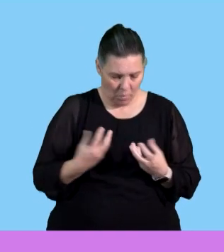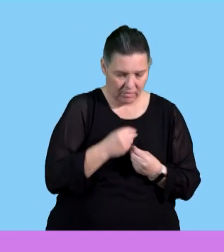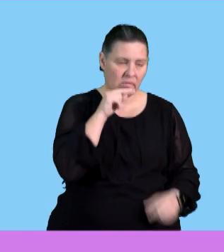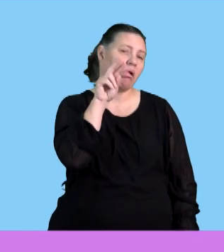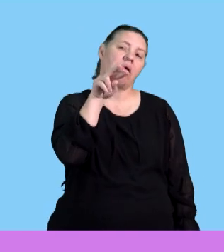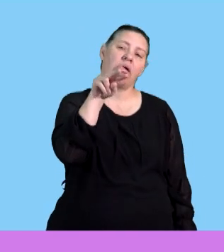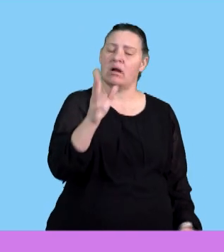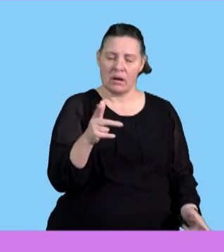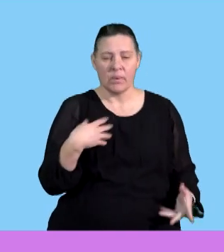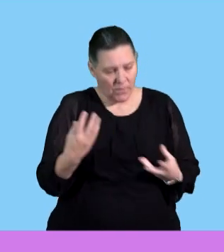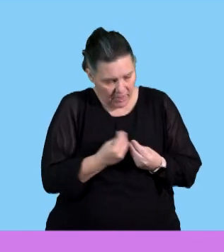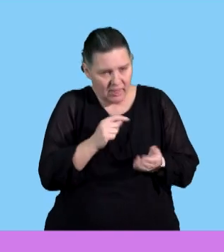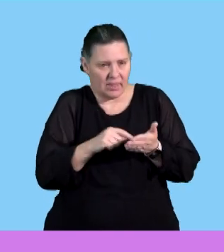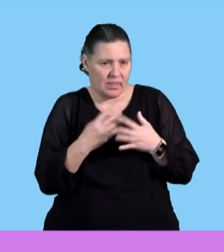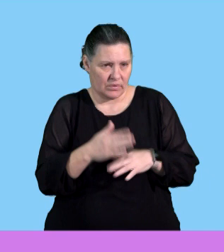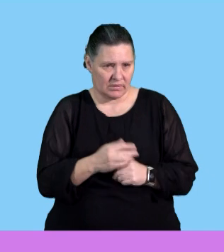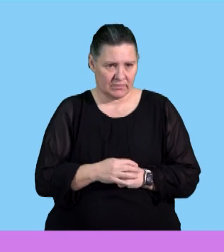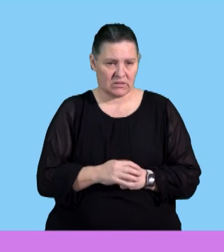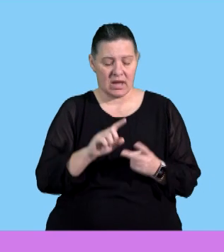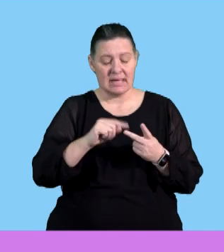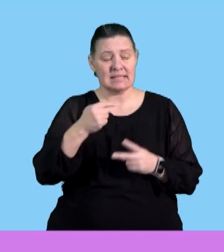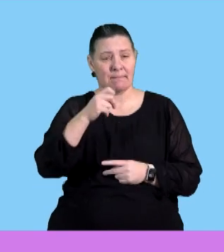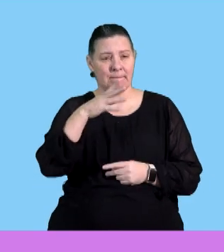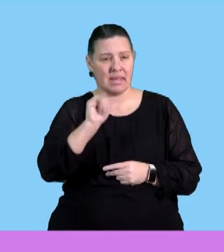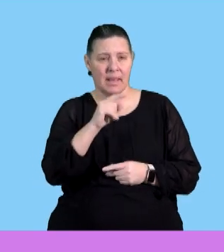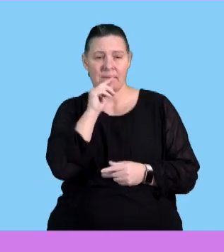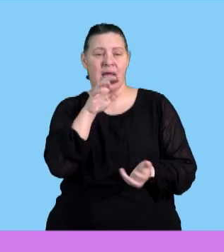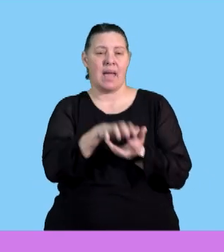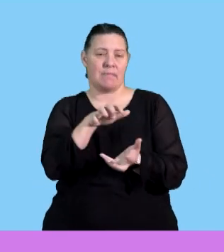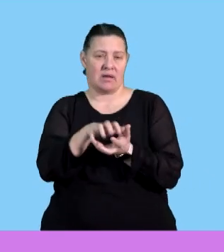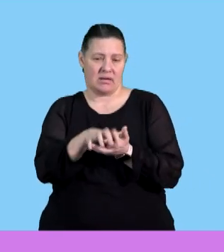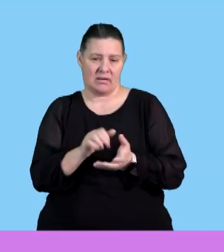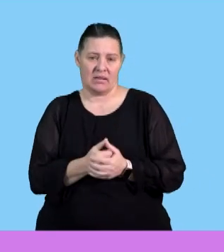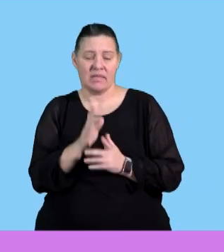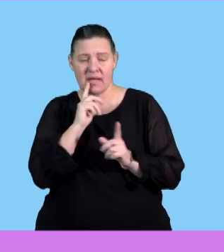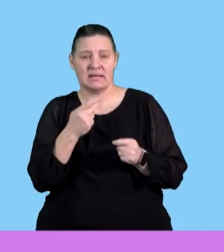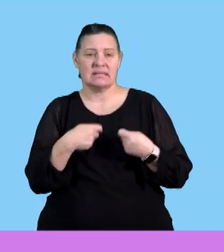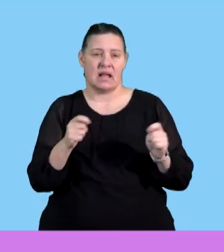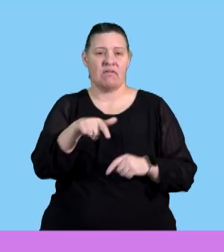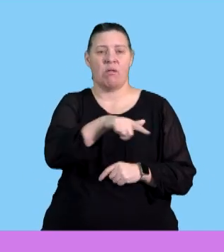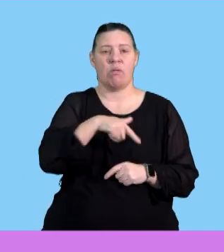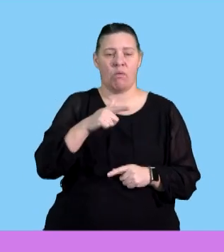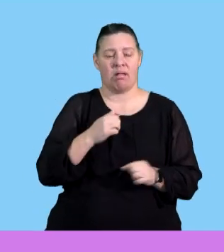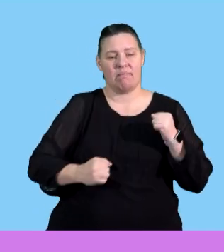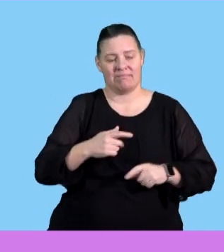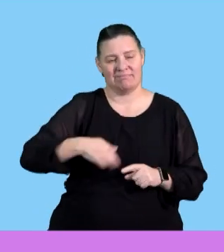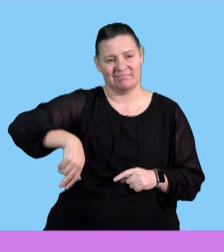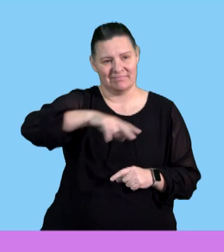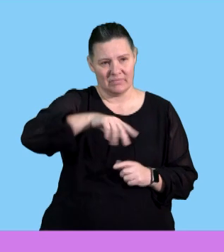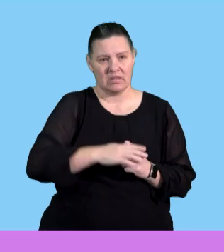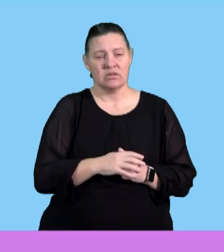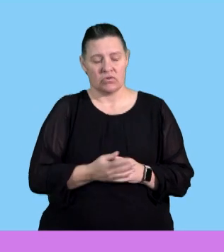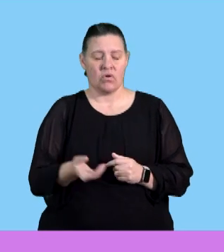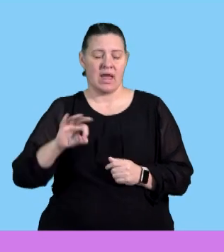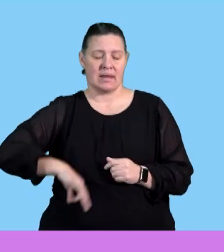doing. Let's look at Tembi. Tembi makes hamburgers and sells them at the local park run.